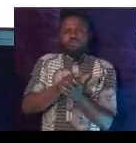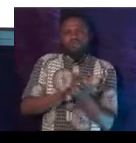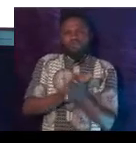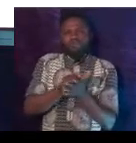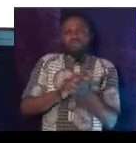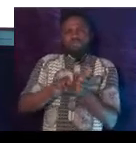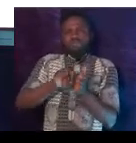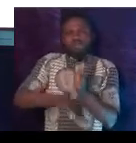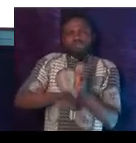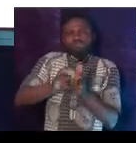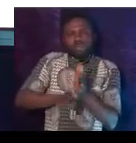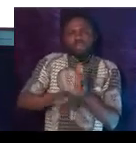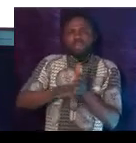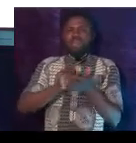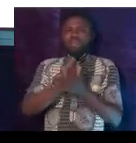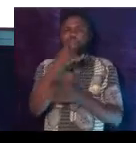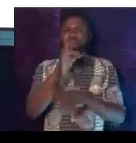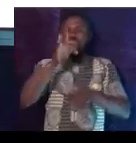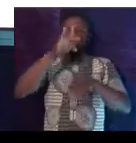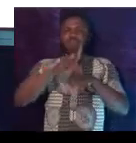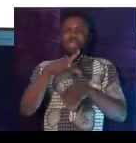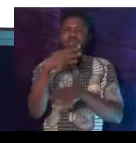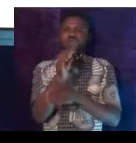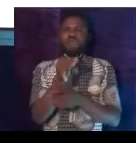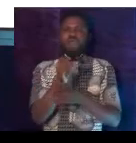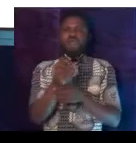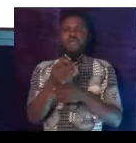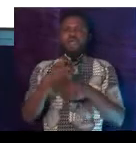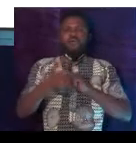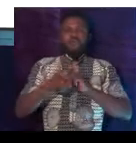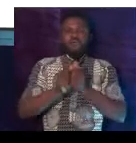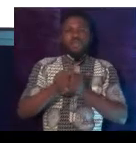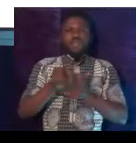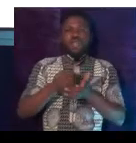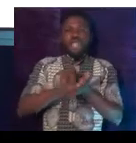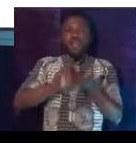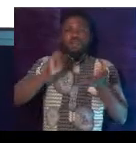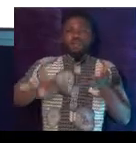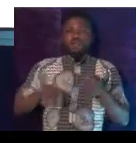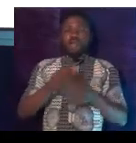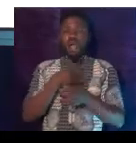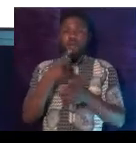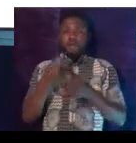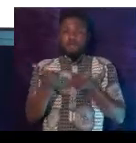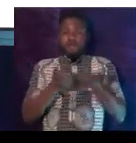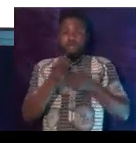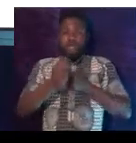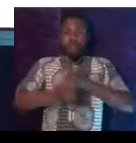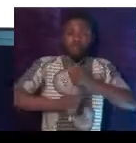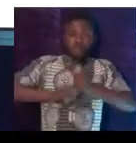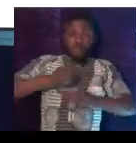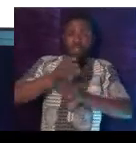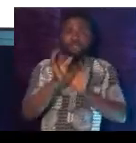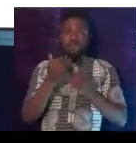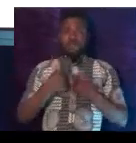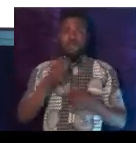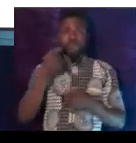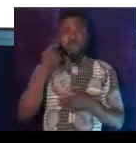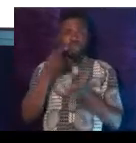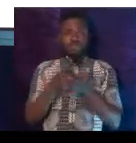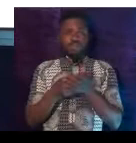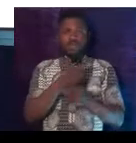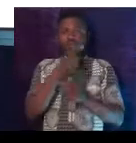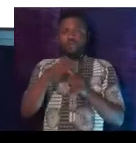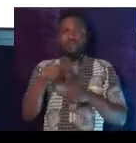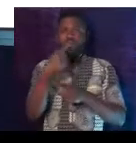have worn away somehow. So that is the effect of friction. It wears away surfaces. And in the motor vehicle tires, if you have noticed